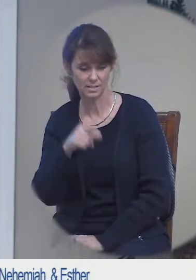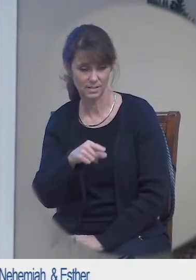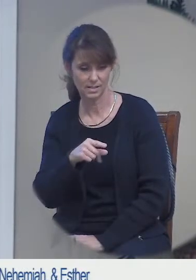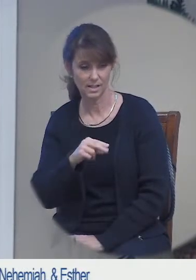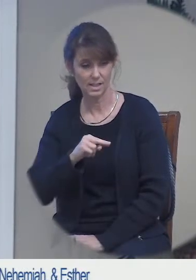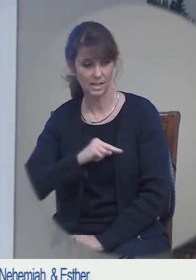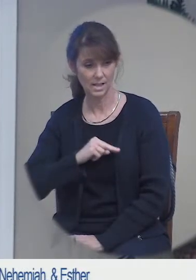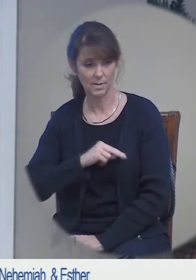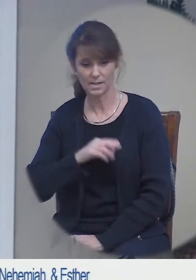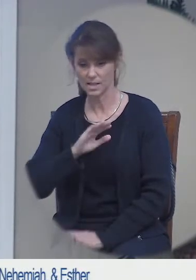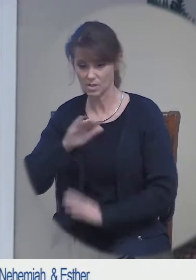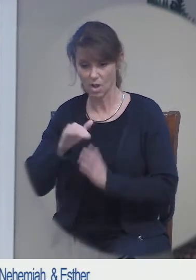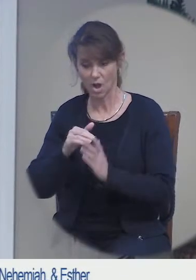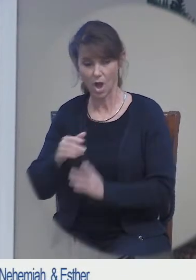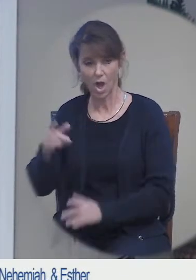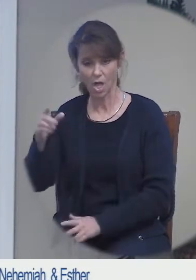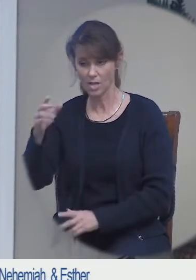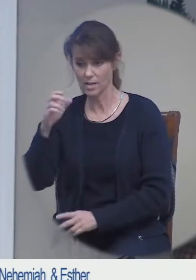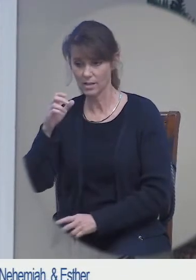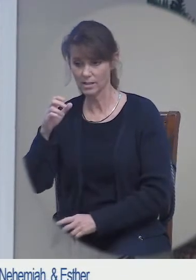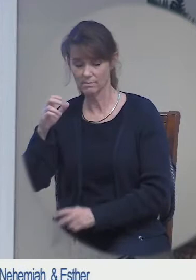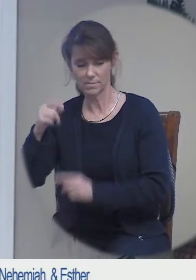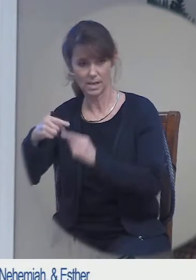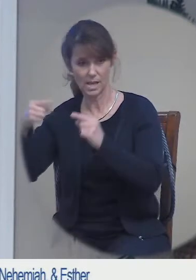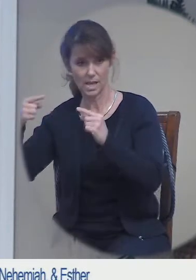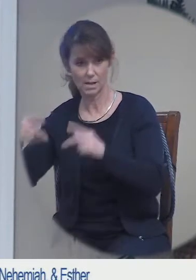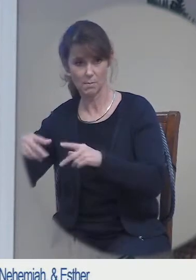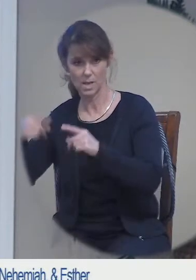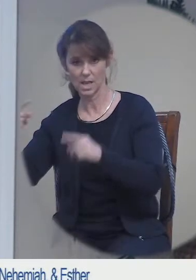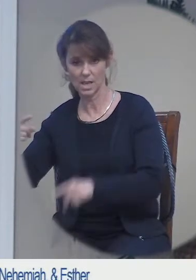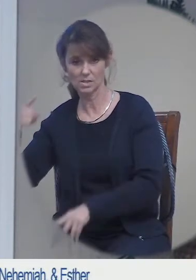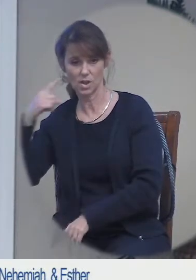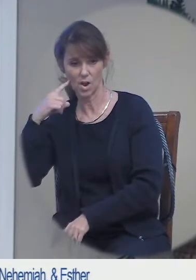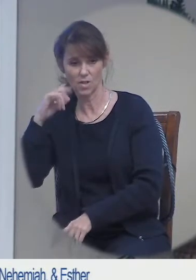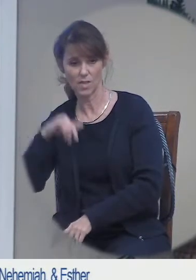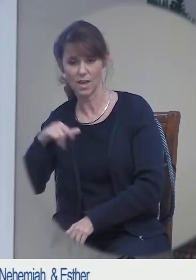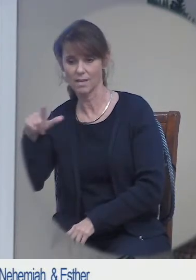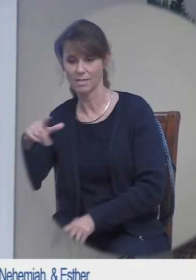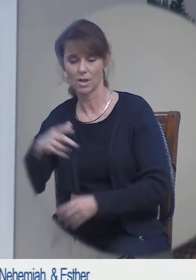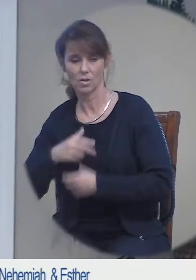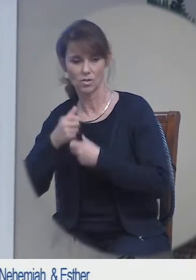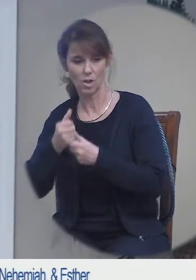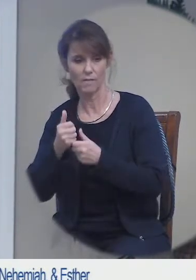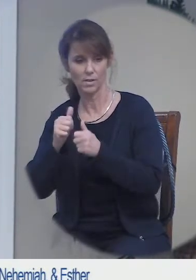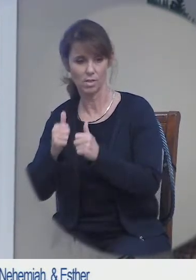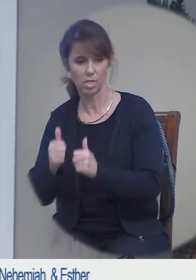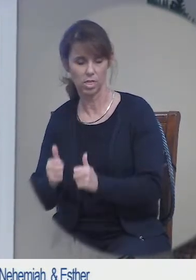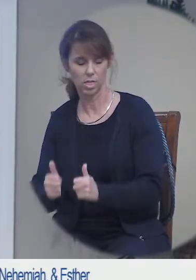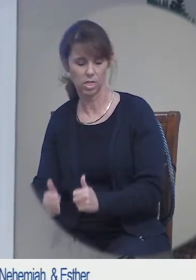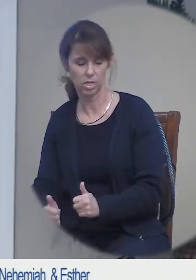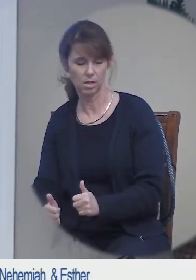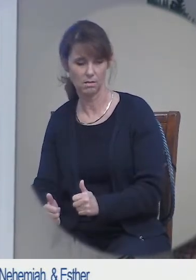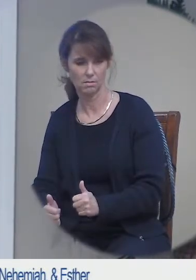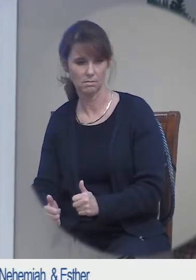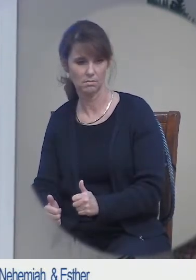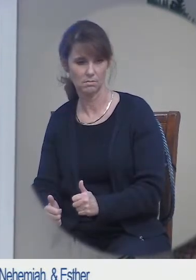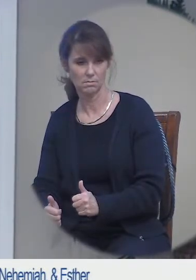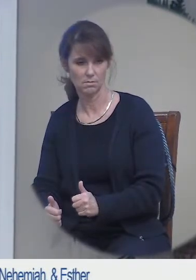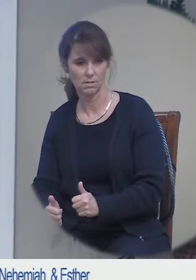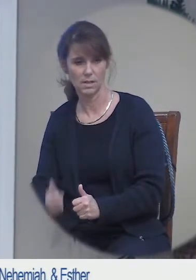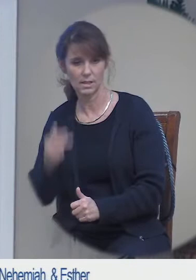heard of it and all the nations around us saw it, they lost their confidence or fell very much in their own